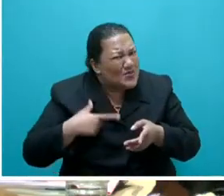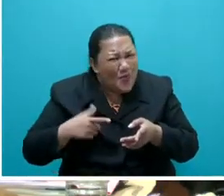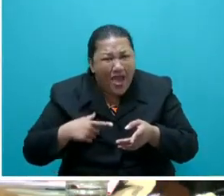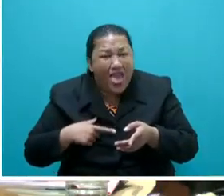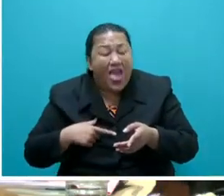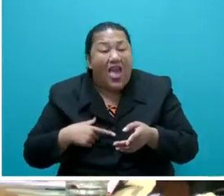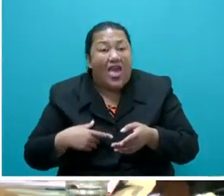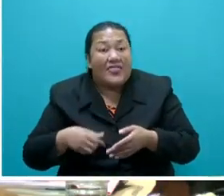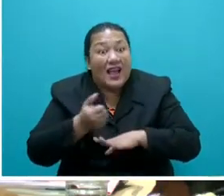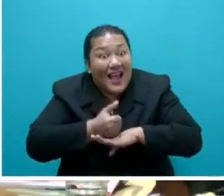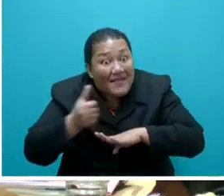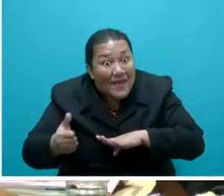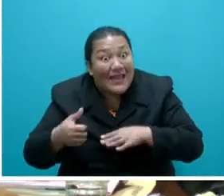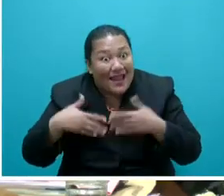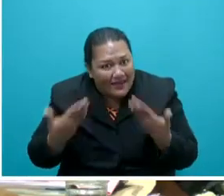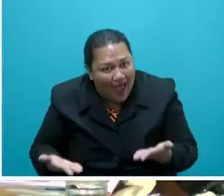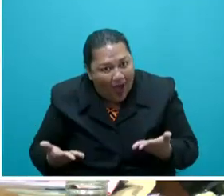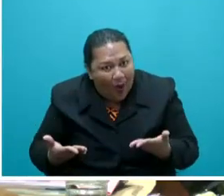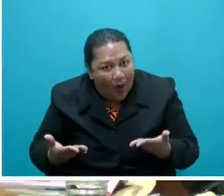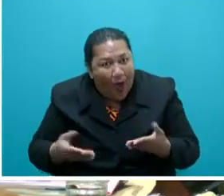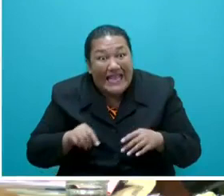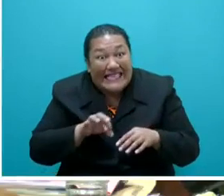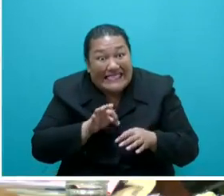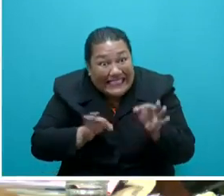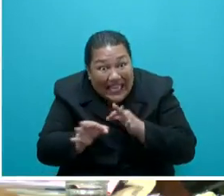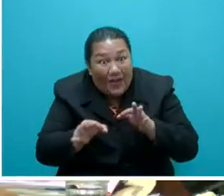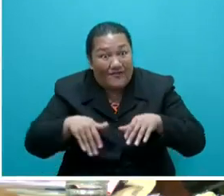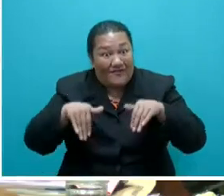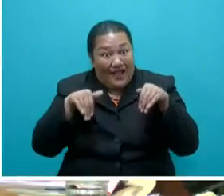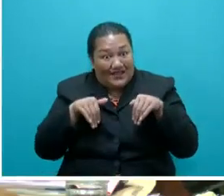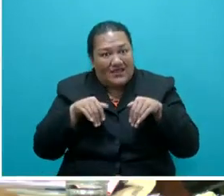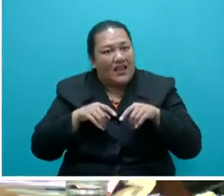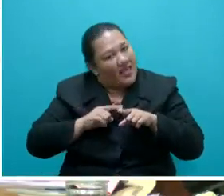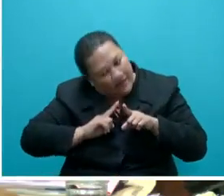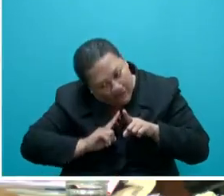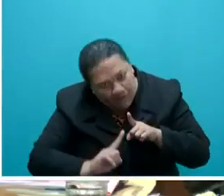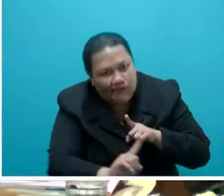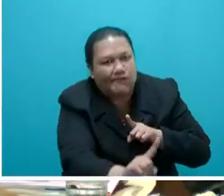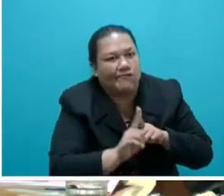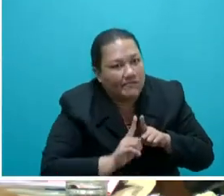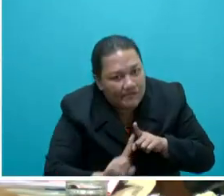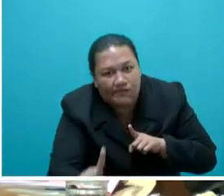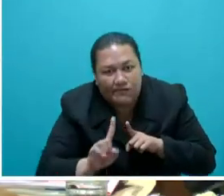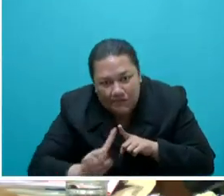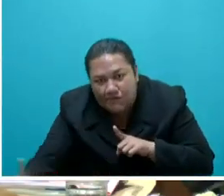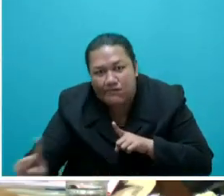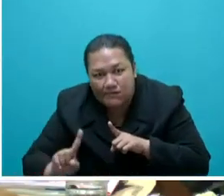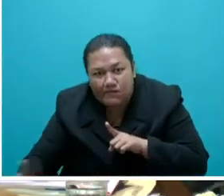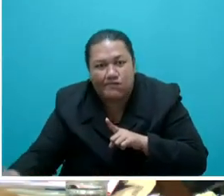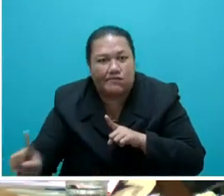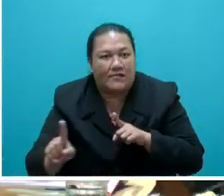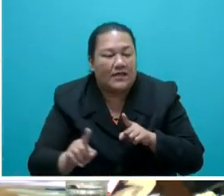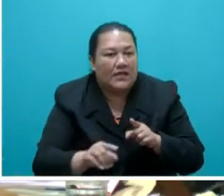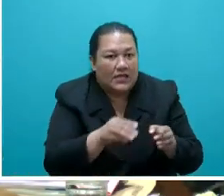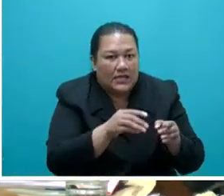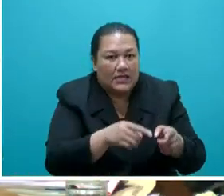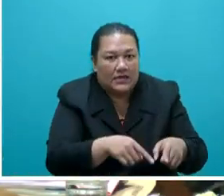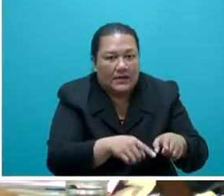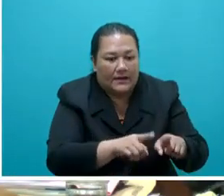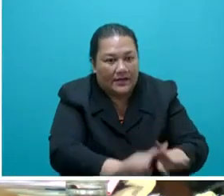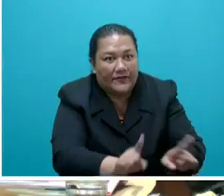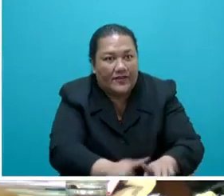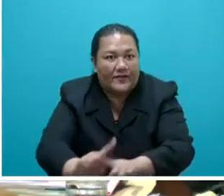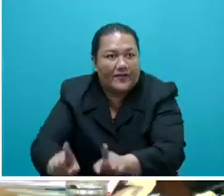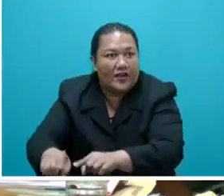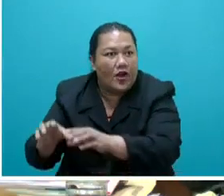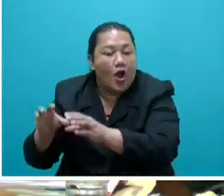to them where they live. Honorable Speaker, His Excellency also made mention of Fiji being signatory